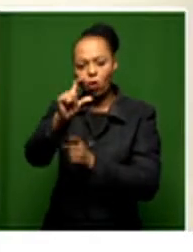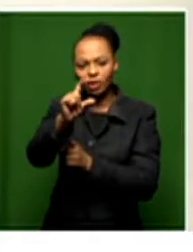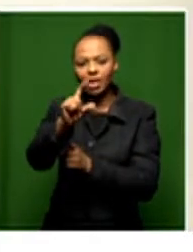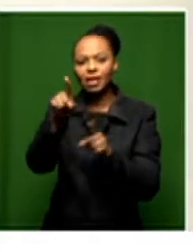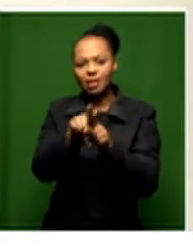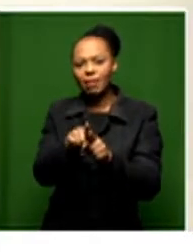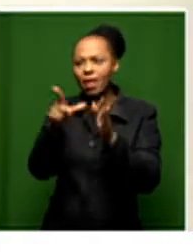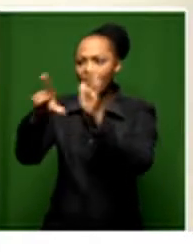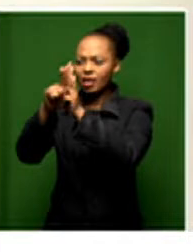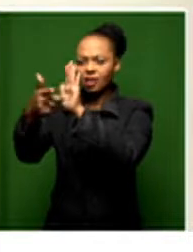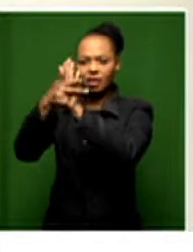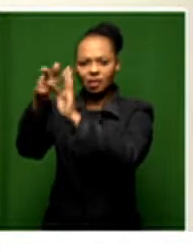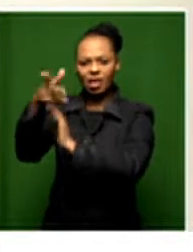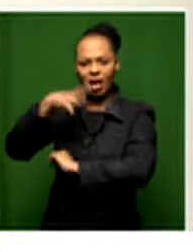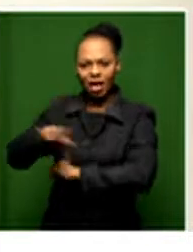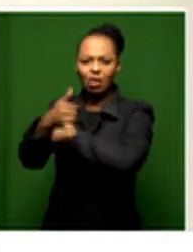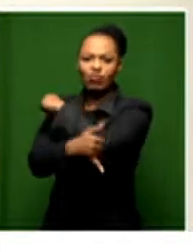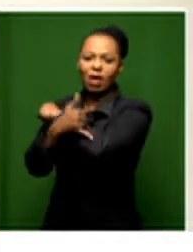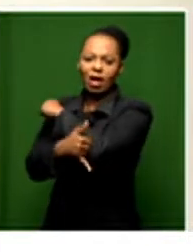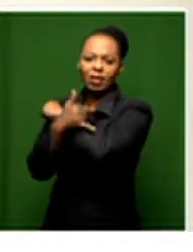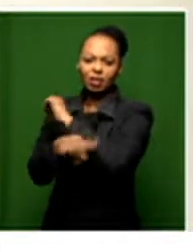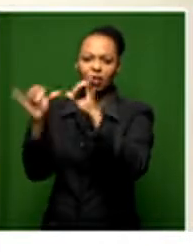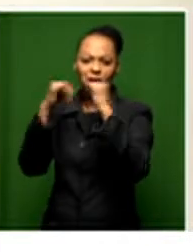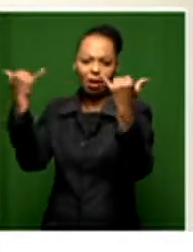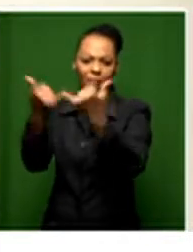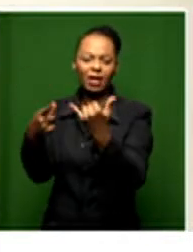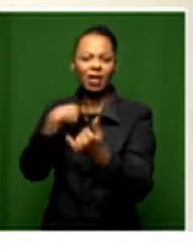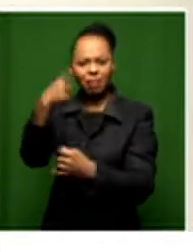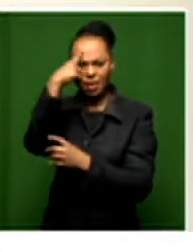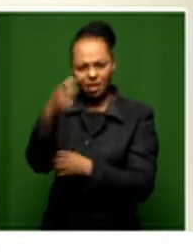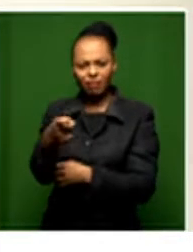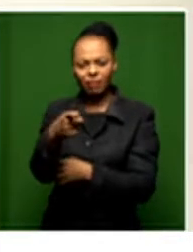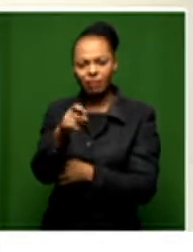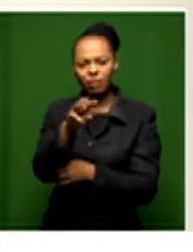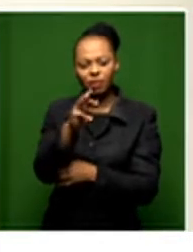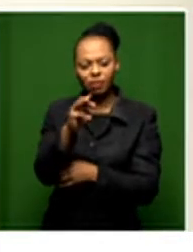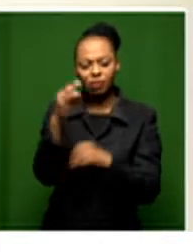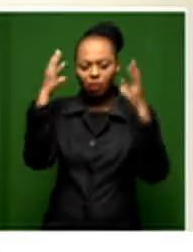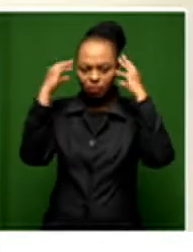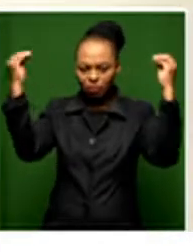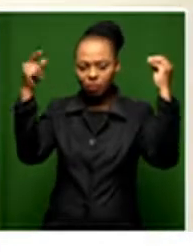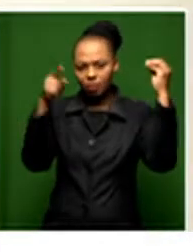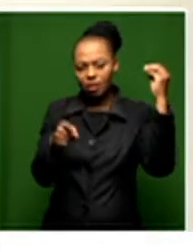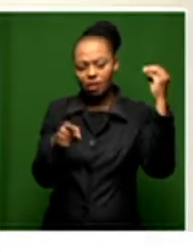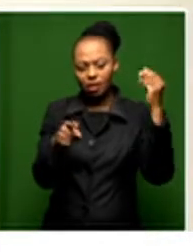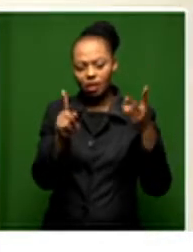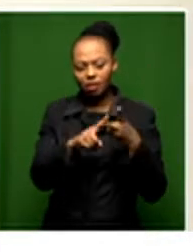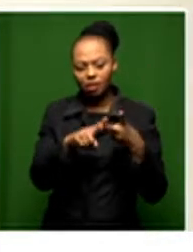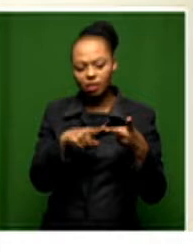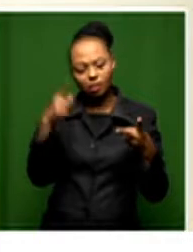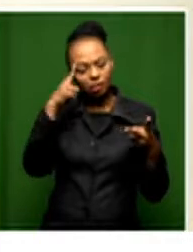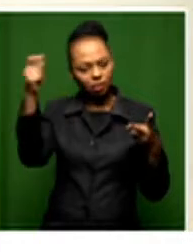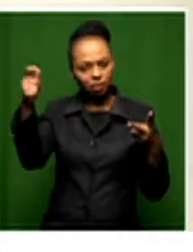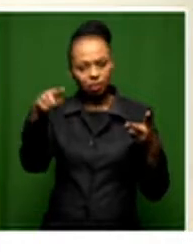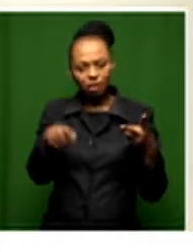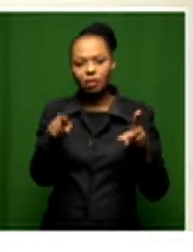licensing in other countries. It's licensing companies. I believe in Mexico, Thailand. It's looking for more and more places. Ditto with